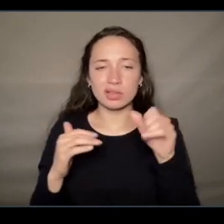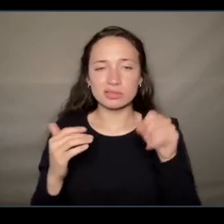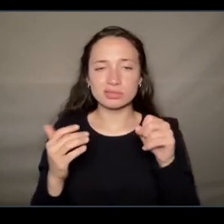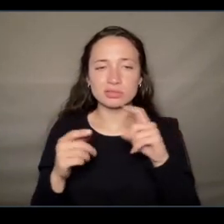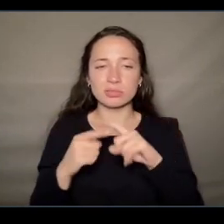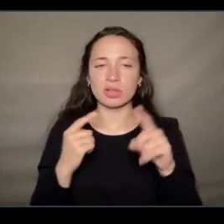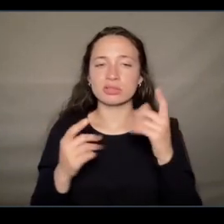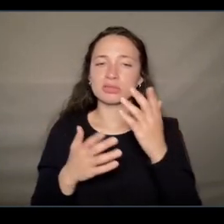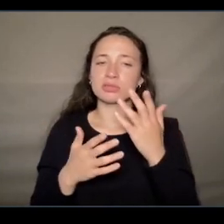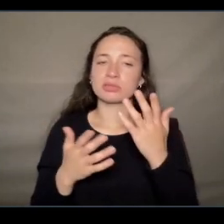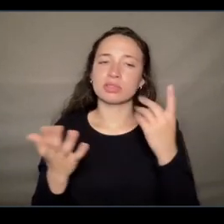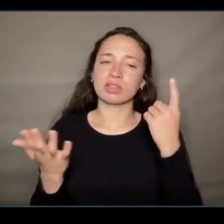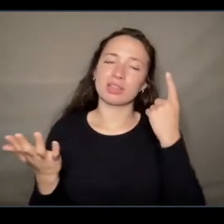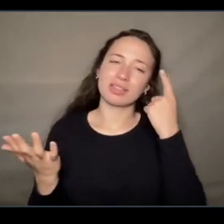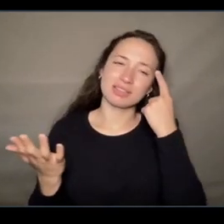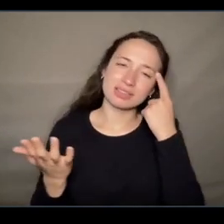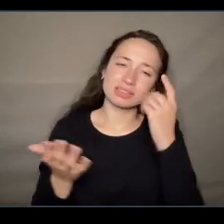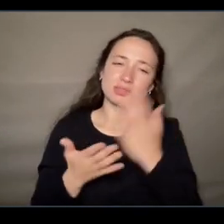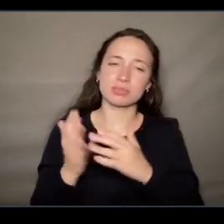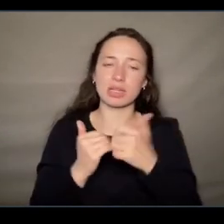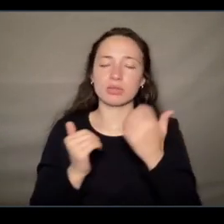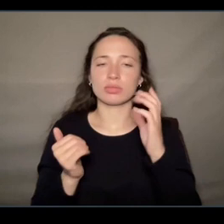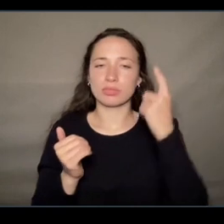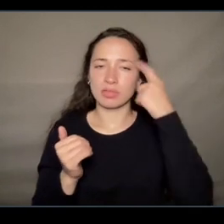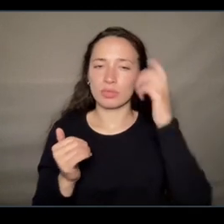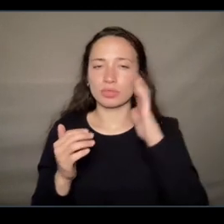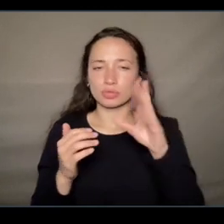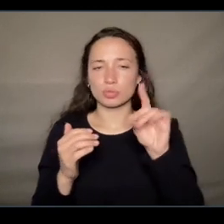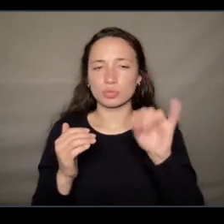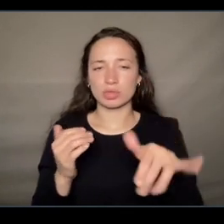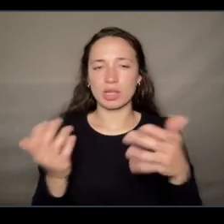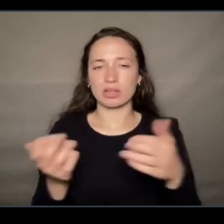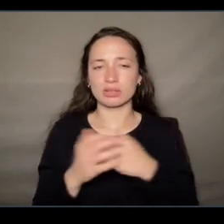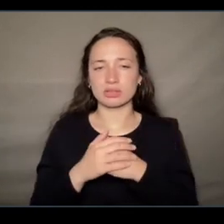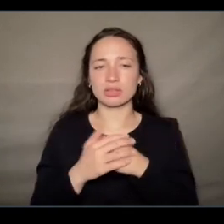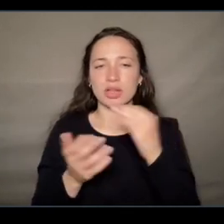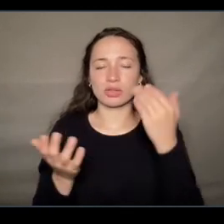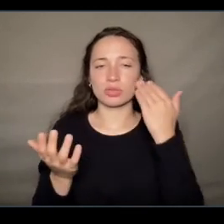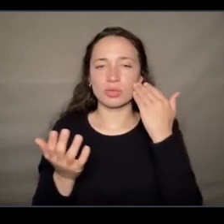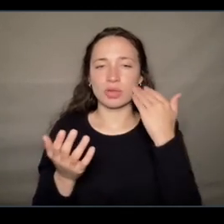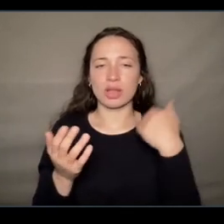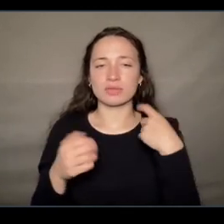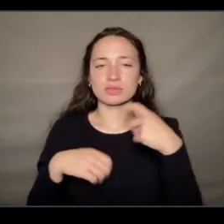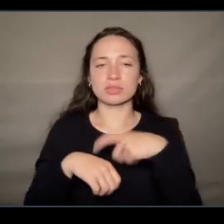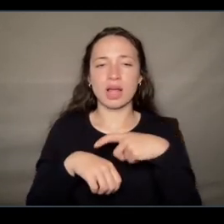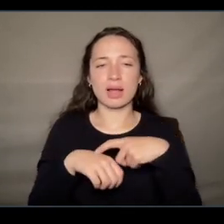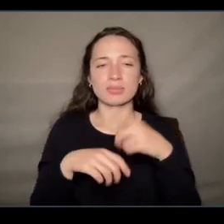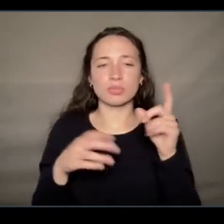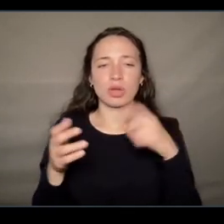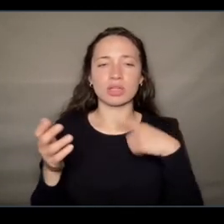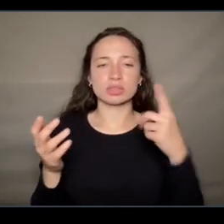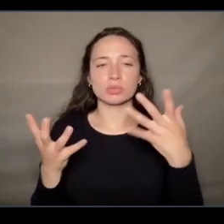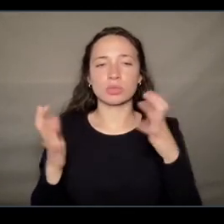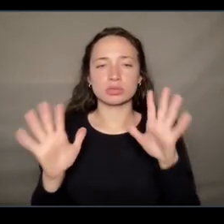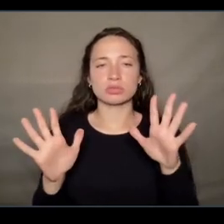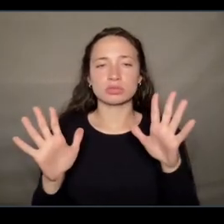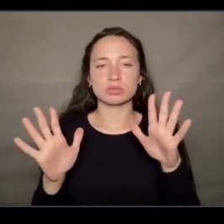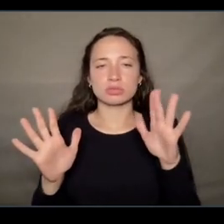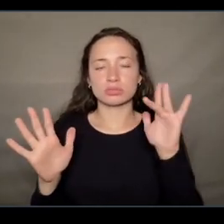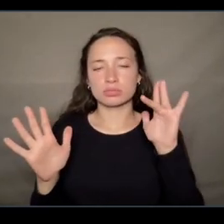all that, but I think somehow the mind will do that. And I know there are times where I wanna